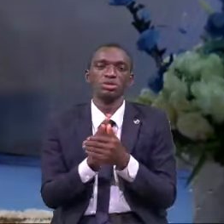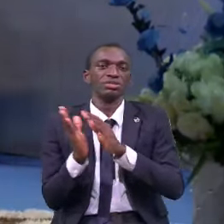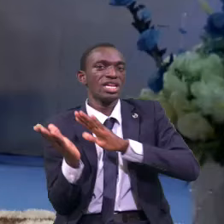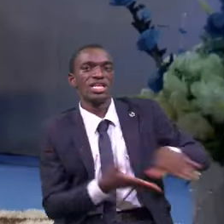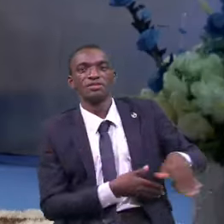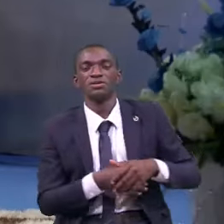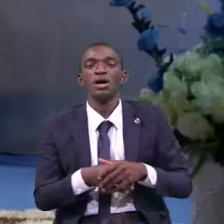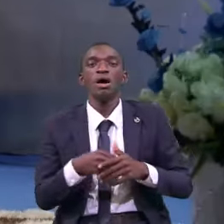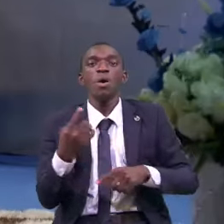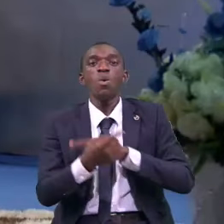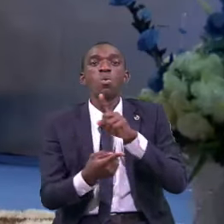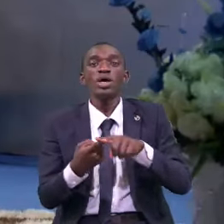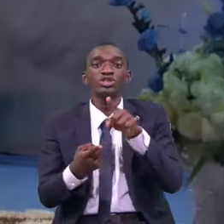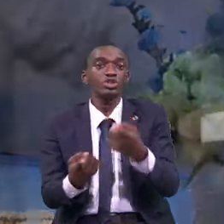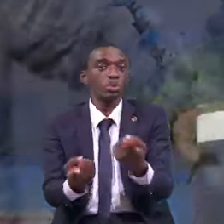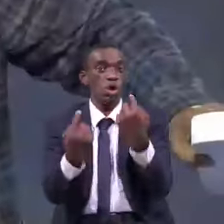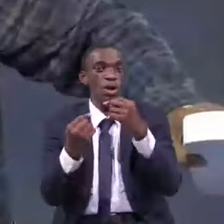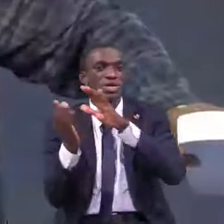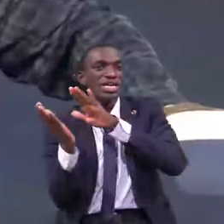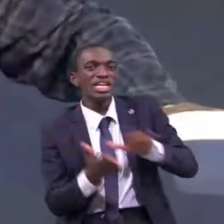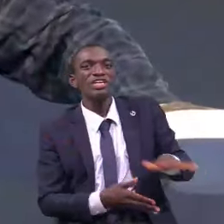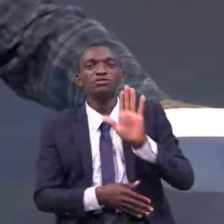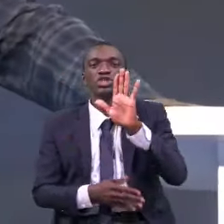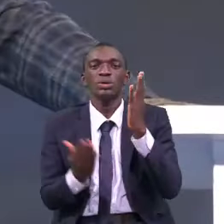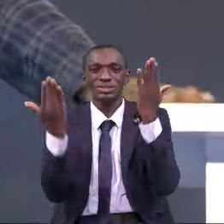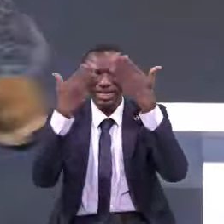When you come, you leave your darkness behind.